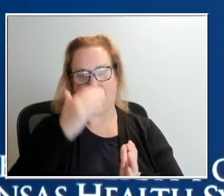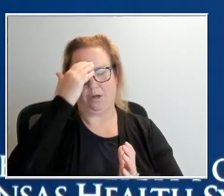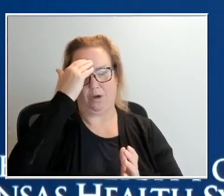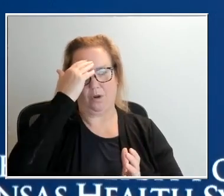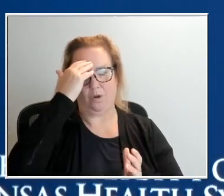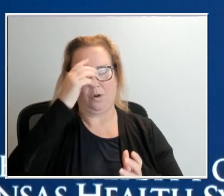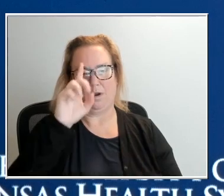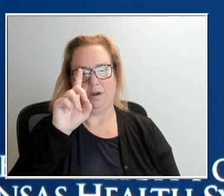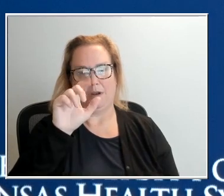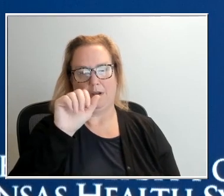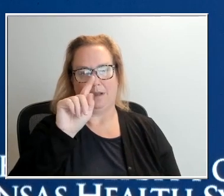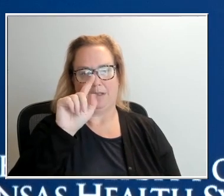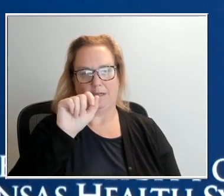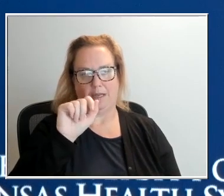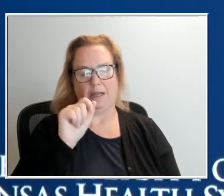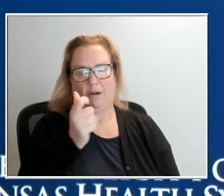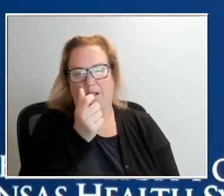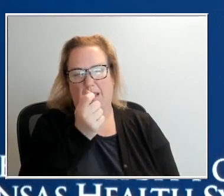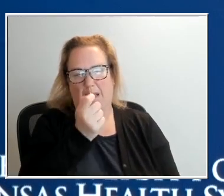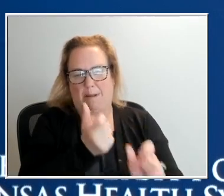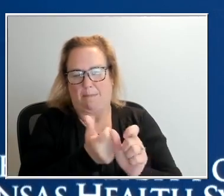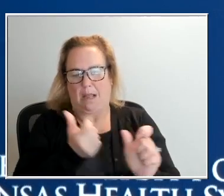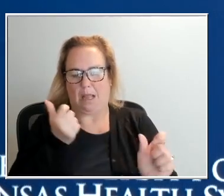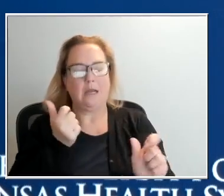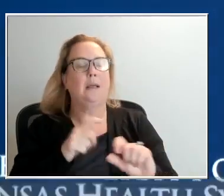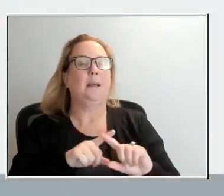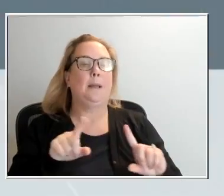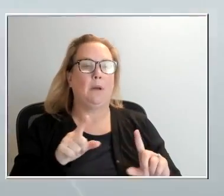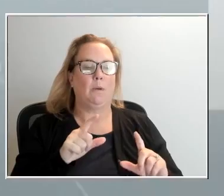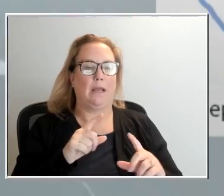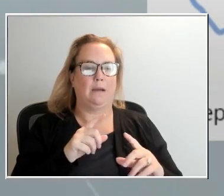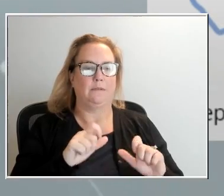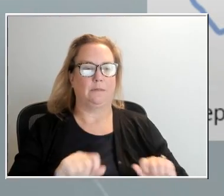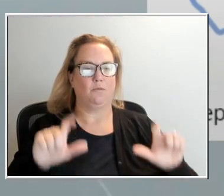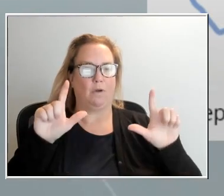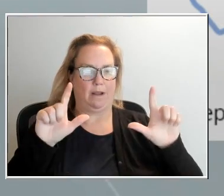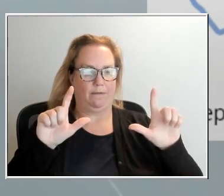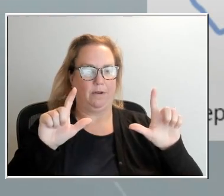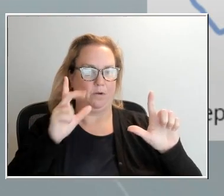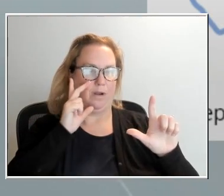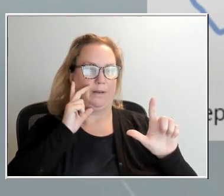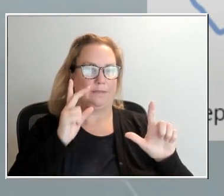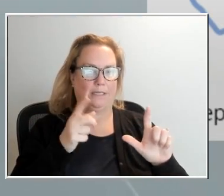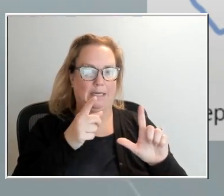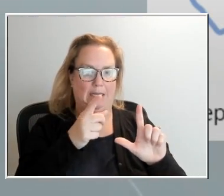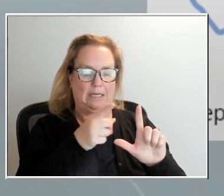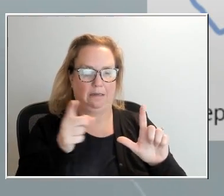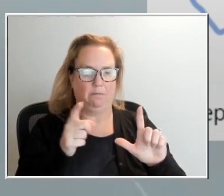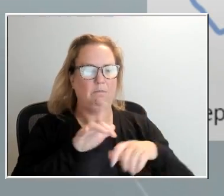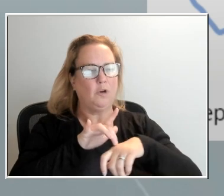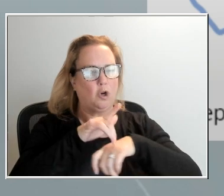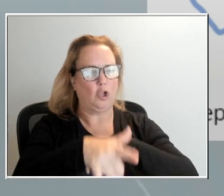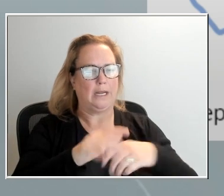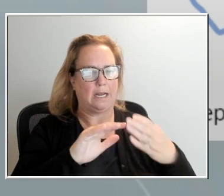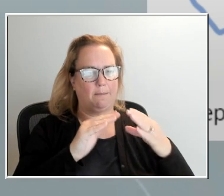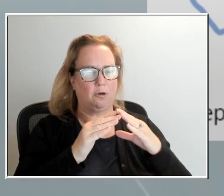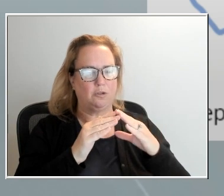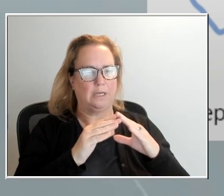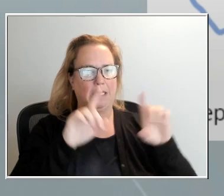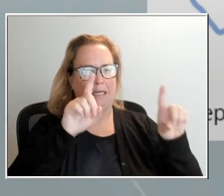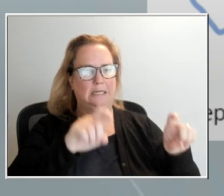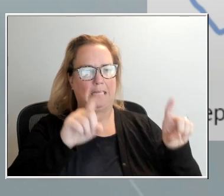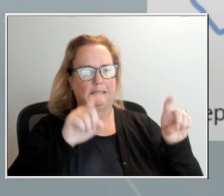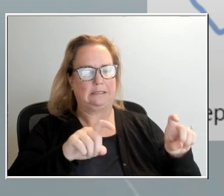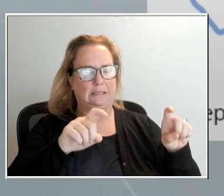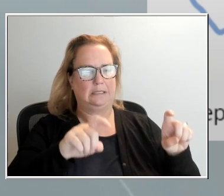data are lagging a little bit, but we do have some graphs, and we have seen that the early indicators, so test positivity, if you remember the last